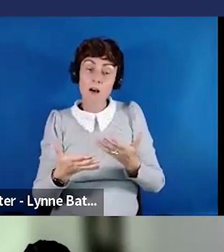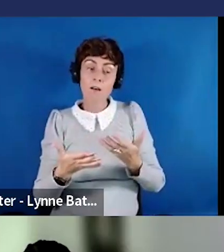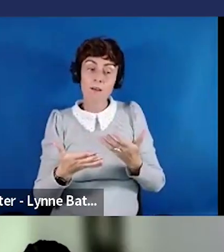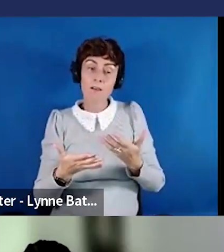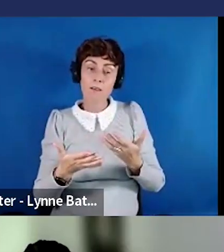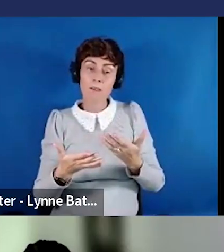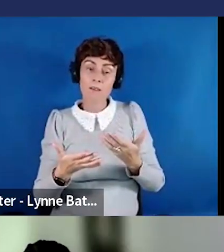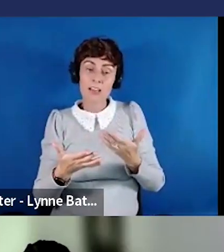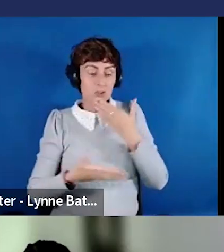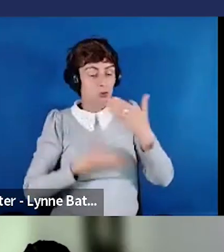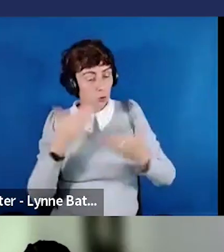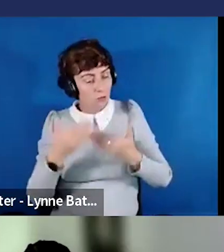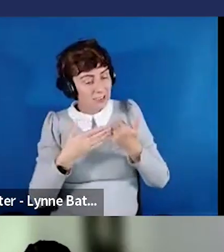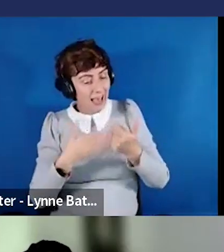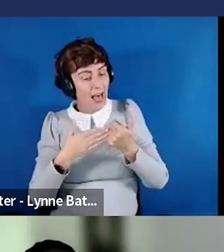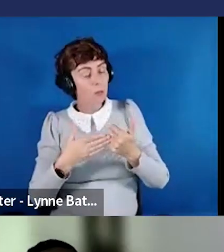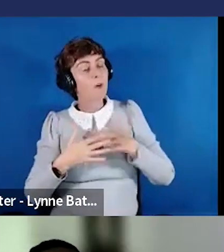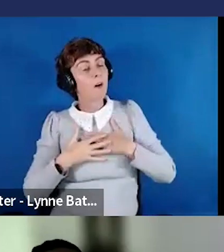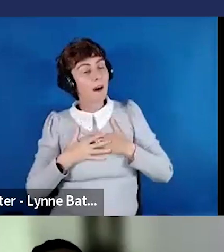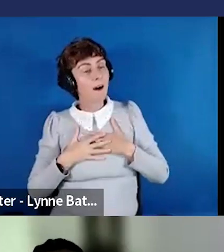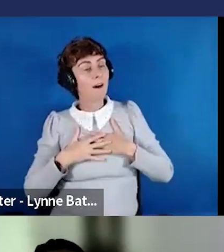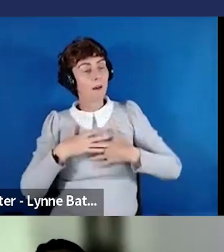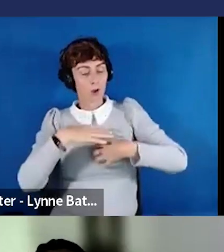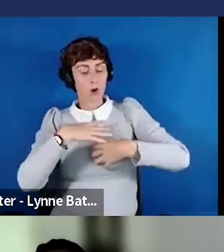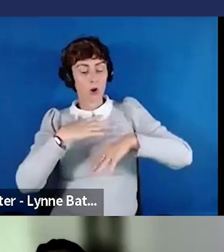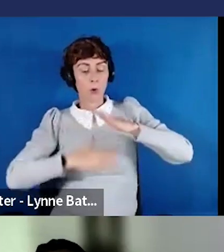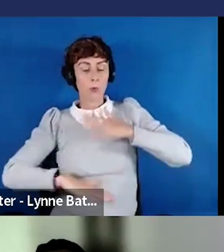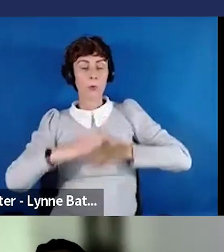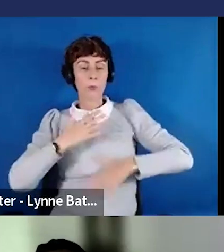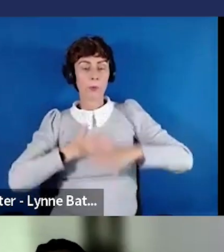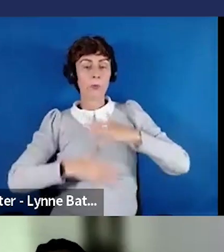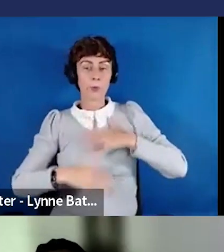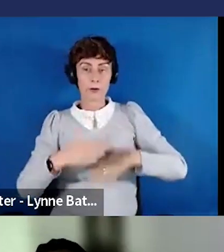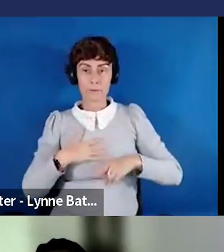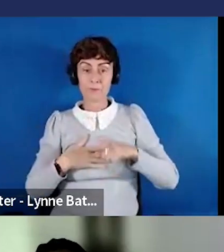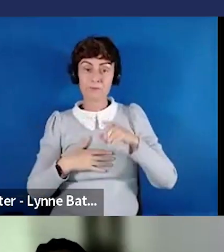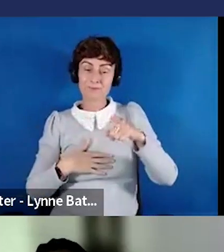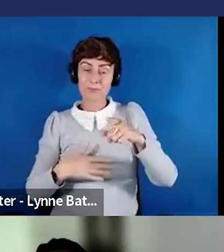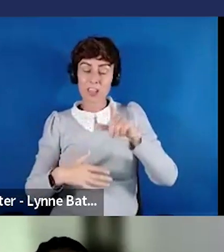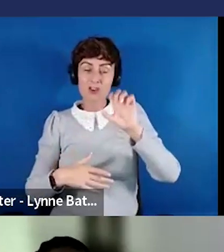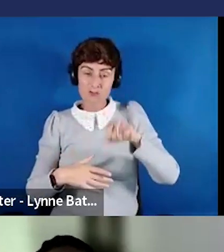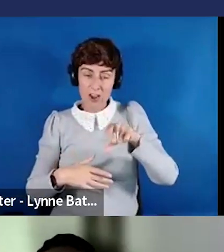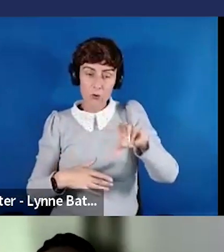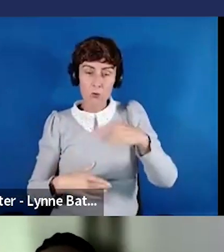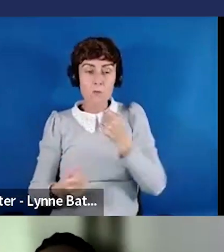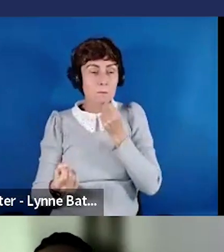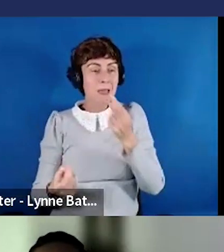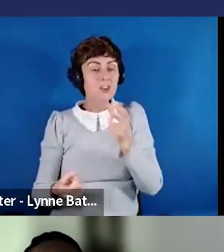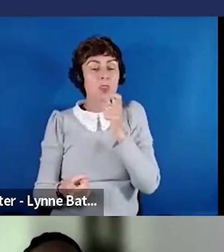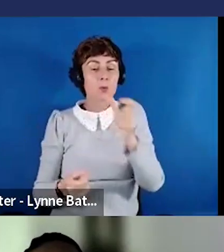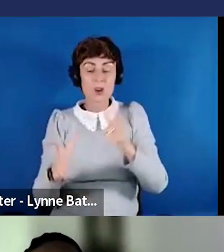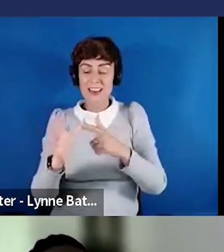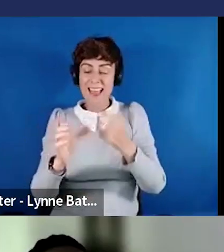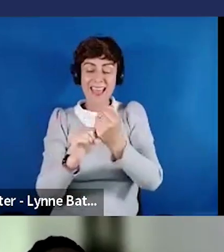get that kind of self-agency back, if you like. You mentioned agency actually earlier on as well. It's really important, isn't it,